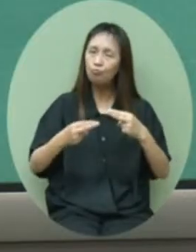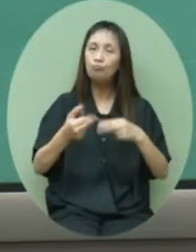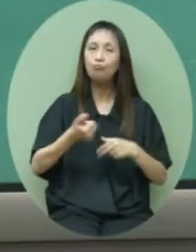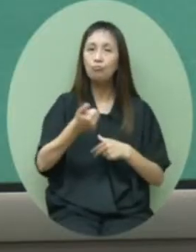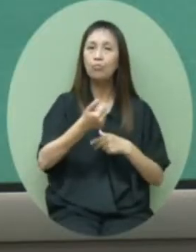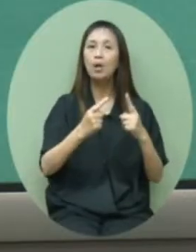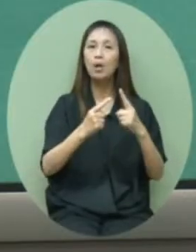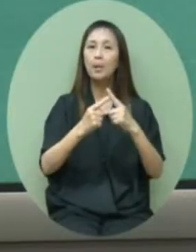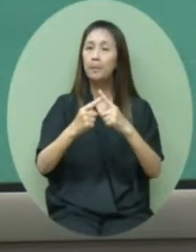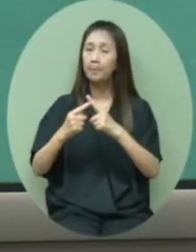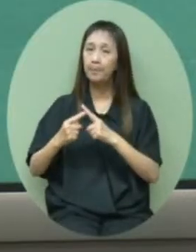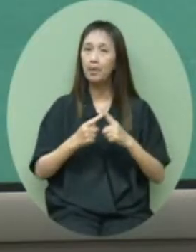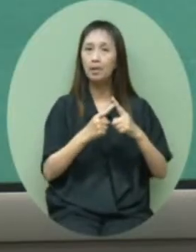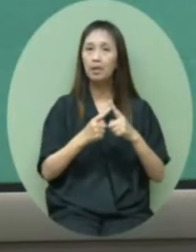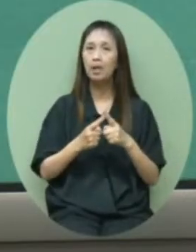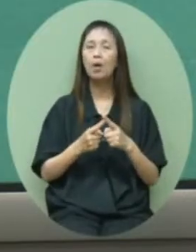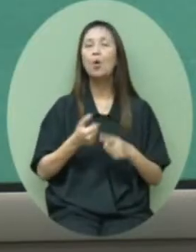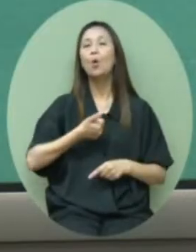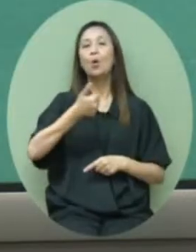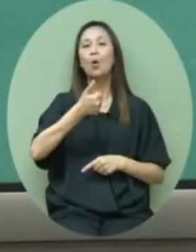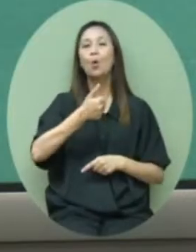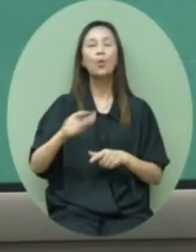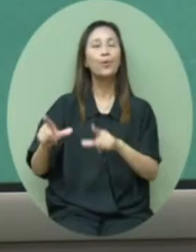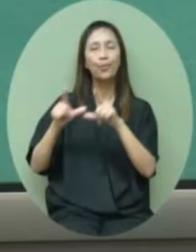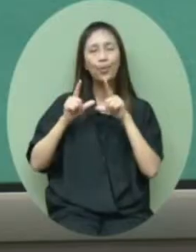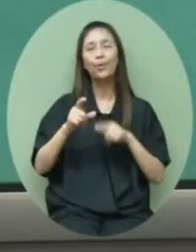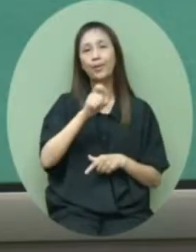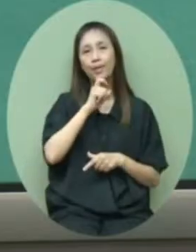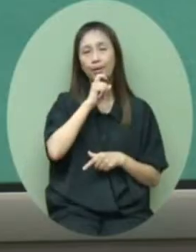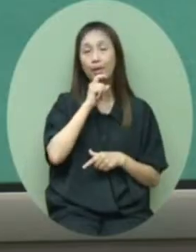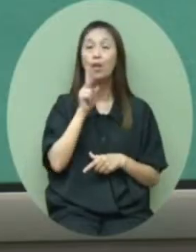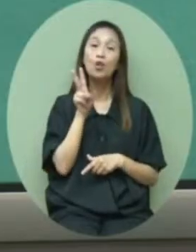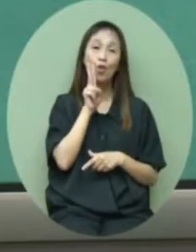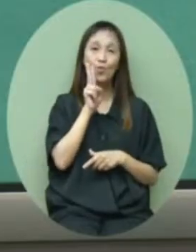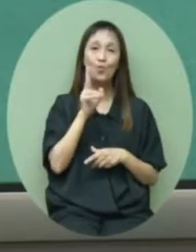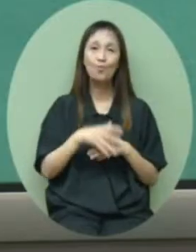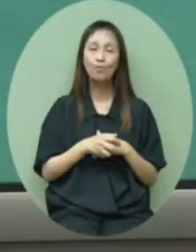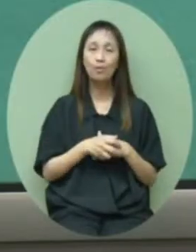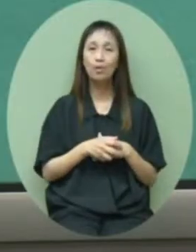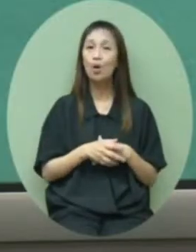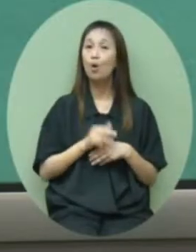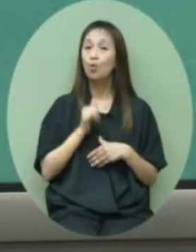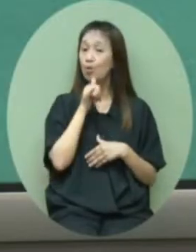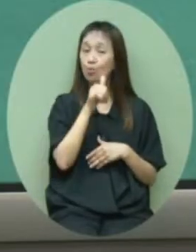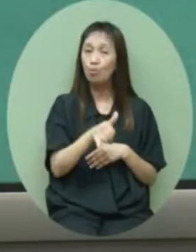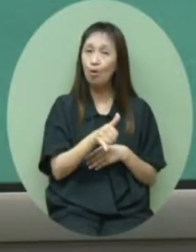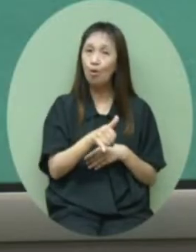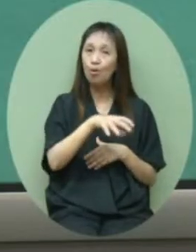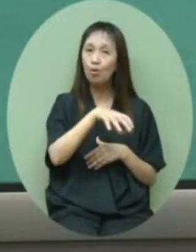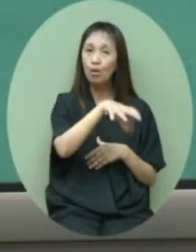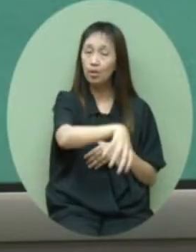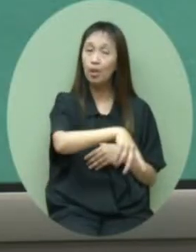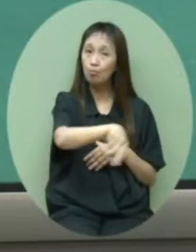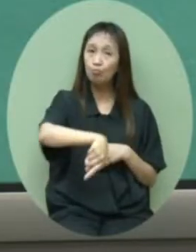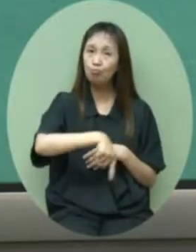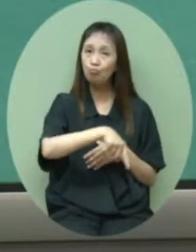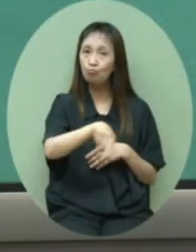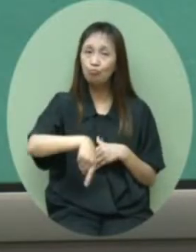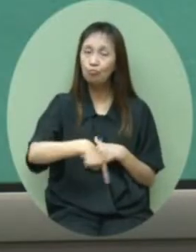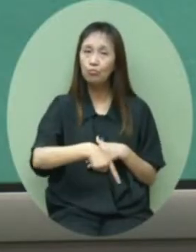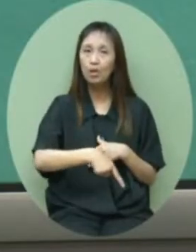we have visited a lot of households who have previously made complaints about the